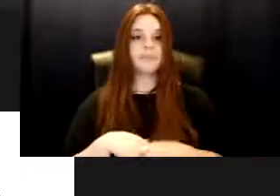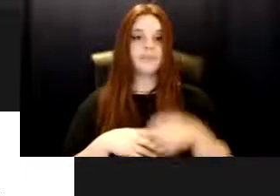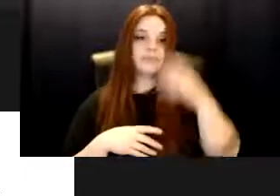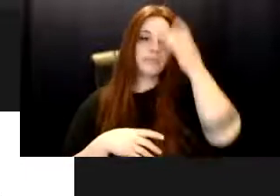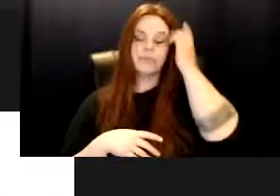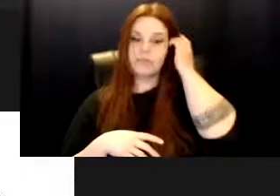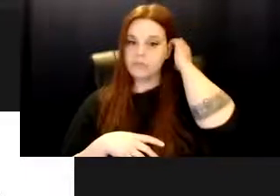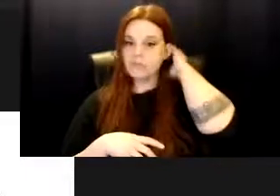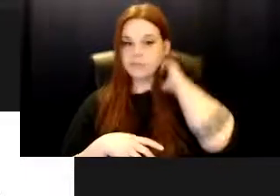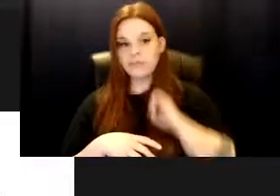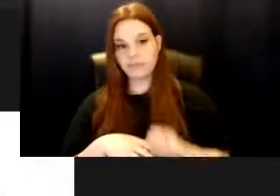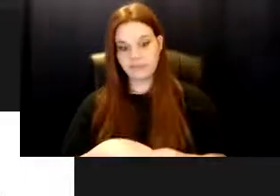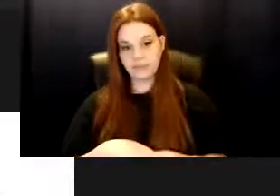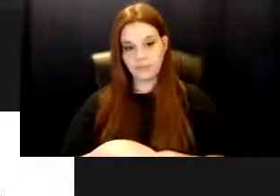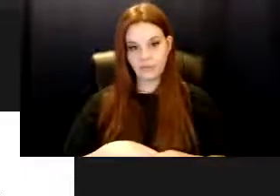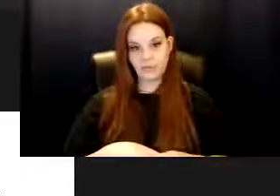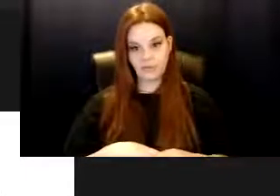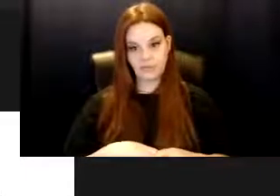which is on the next slide.